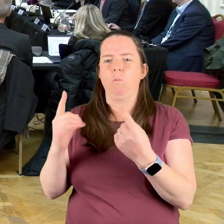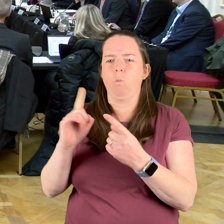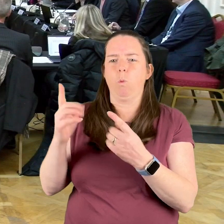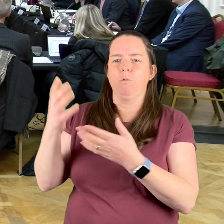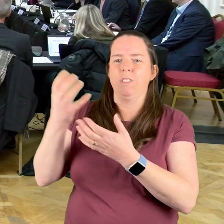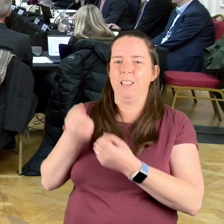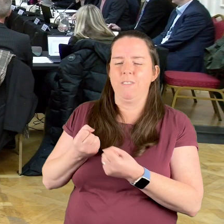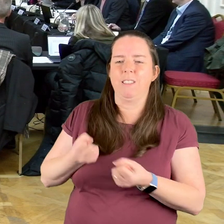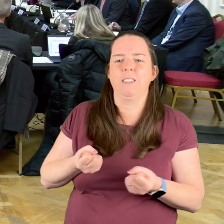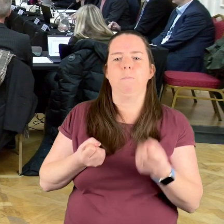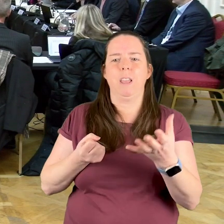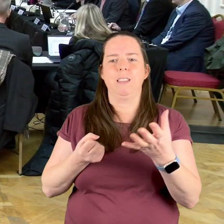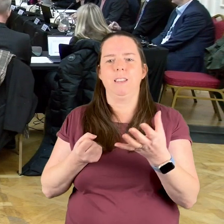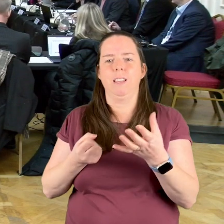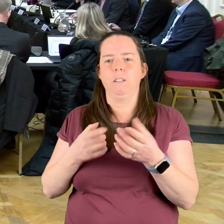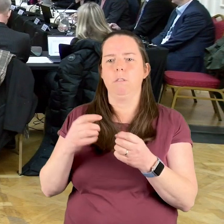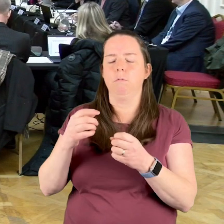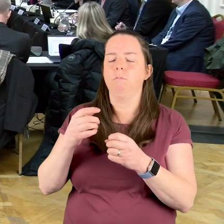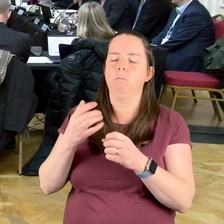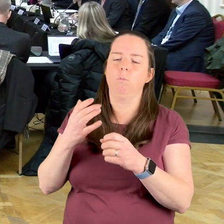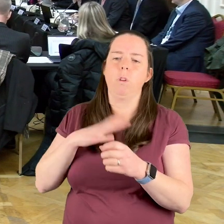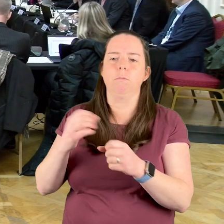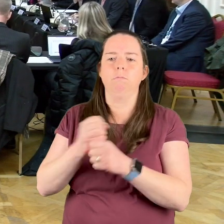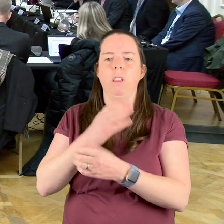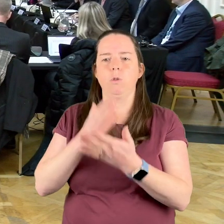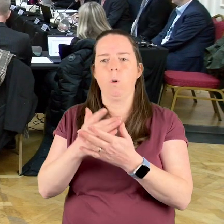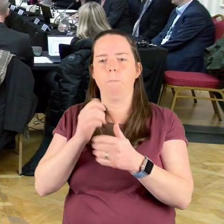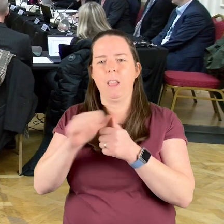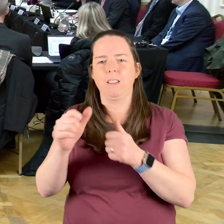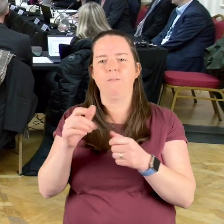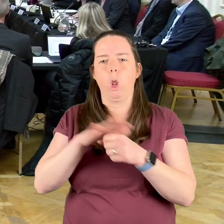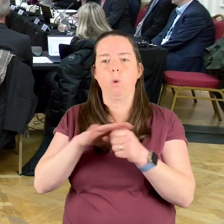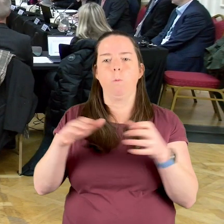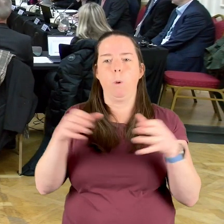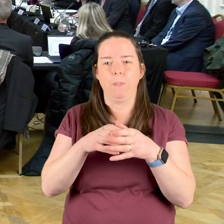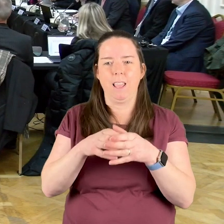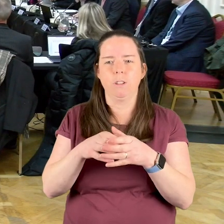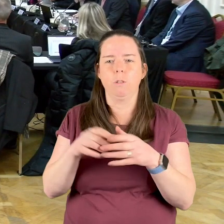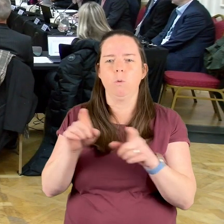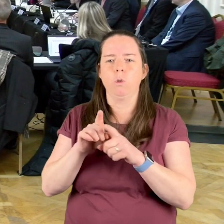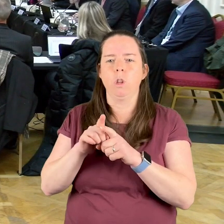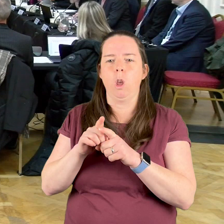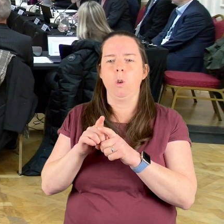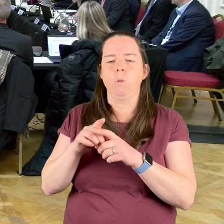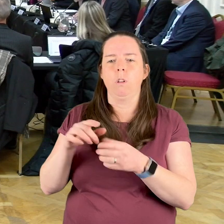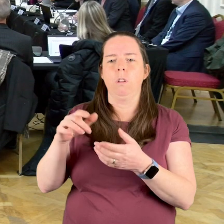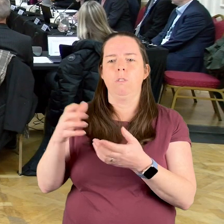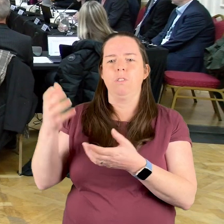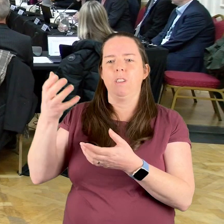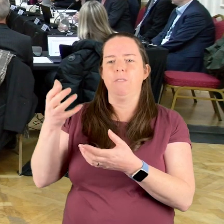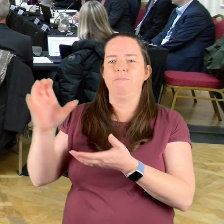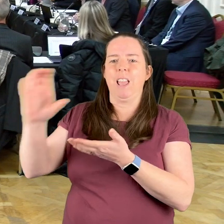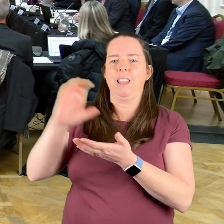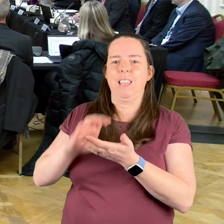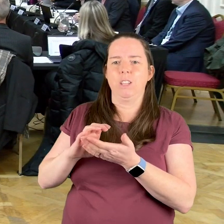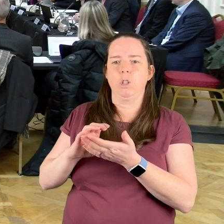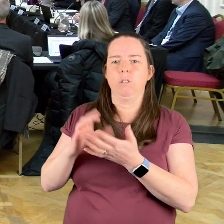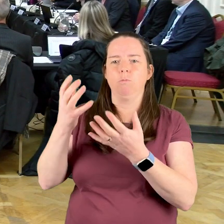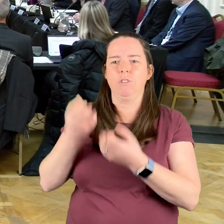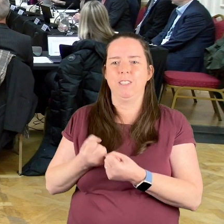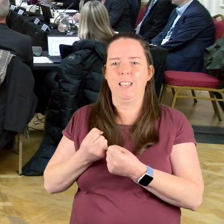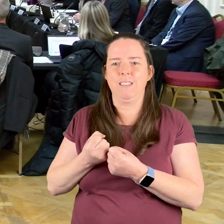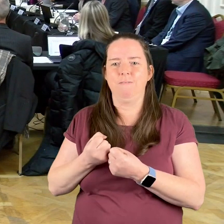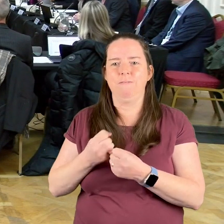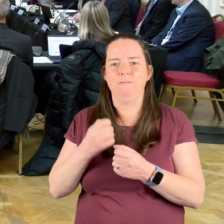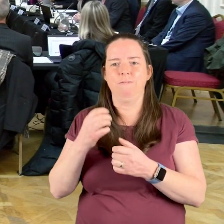that we can do the best for the local population. And to note that the capital allocations that we receive for the trusts are online